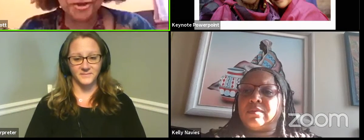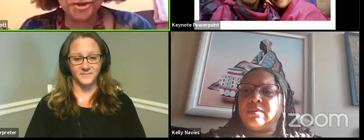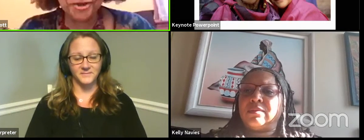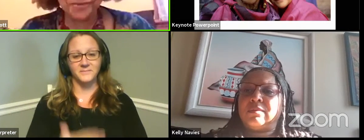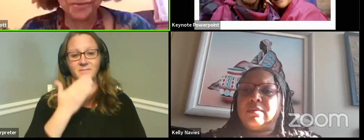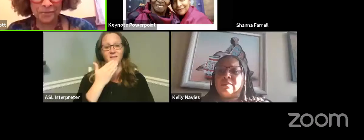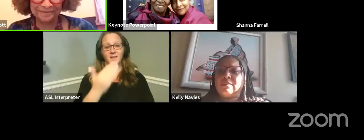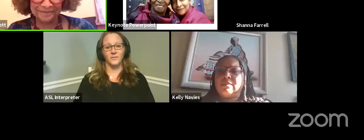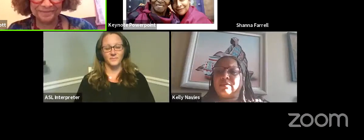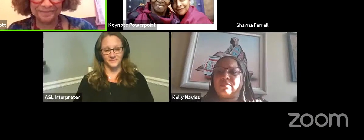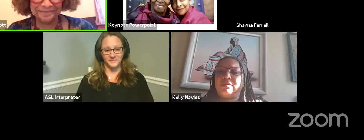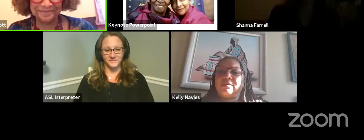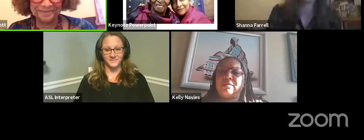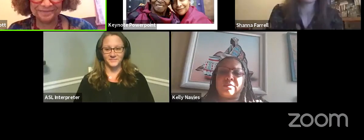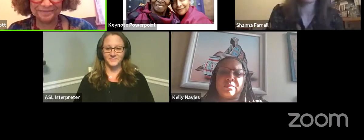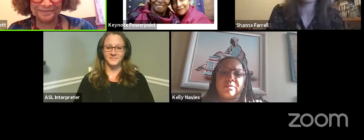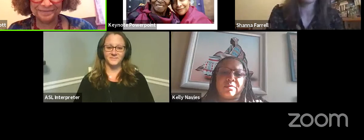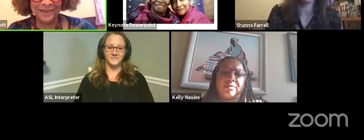Thank you.